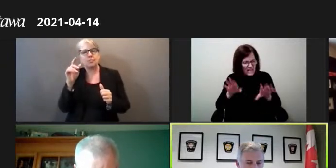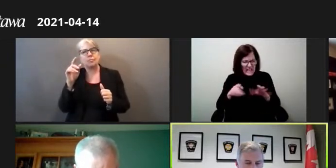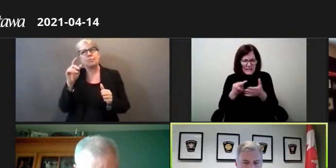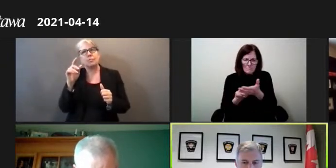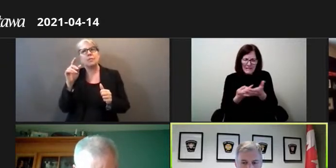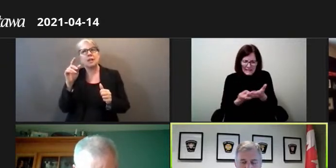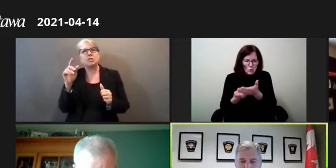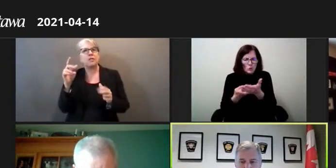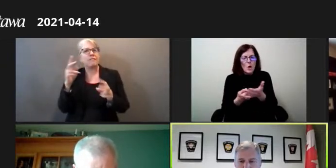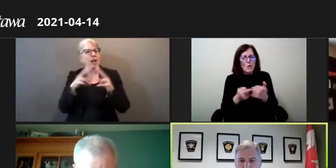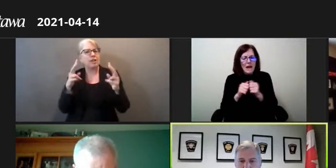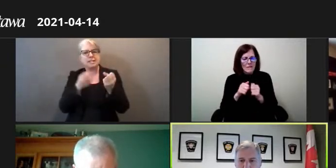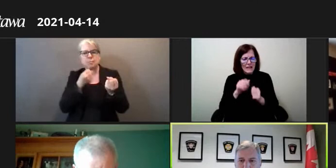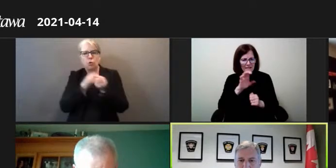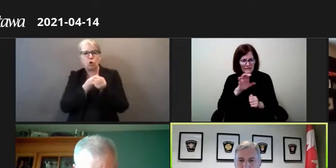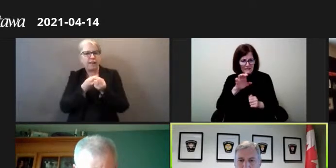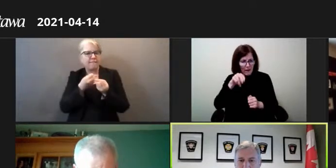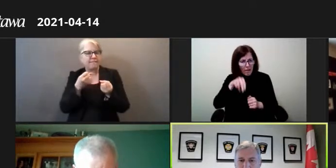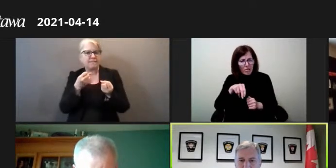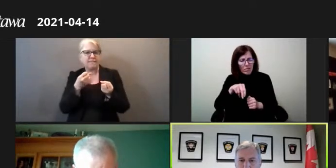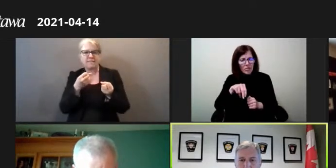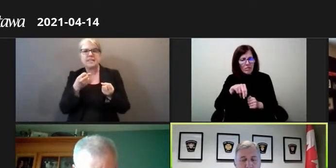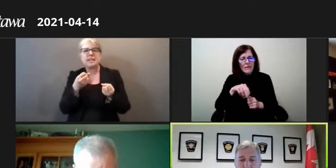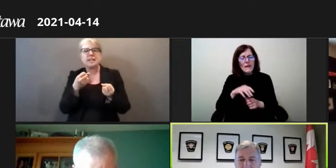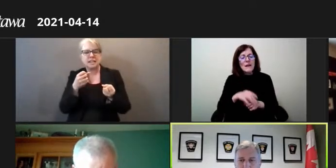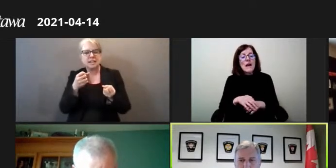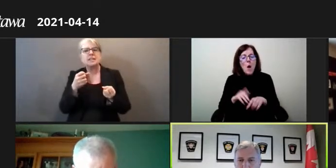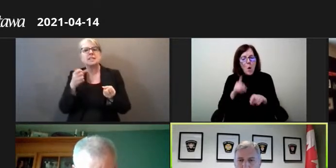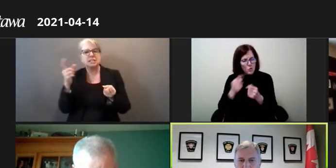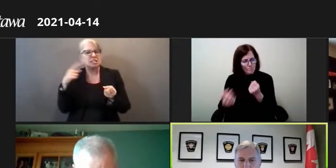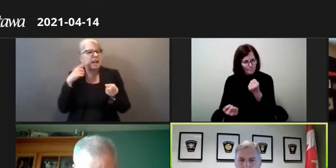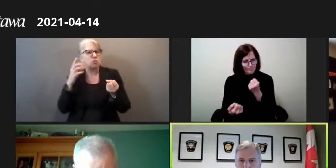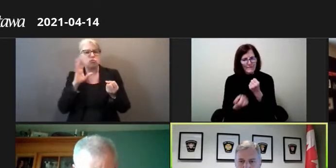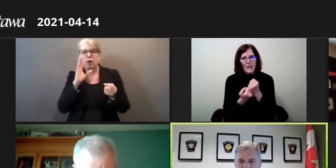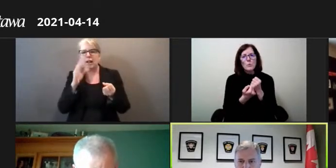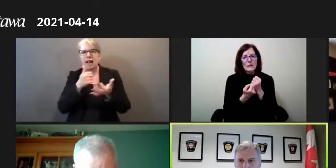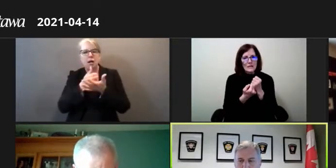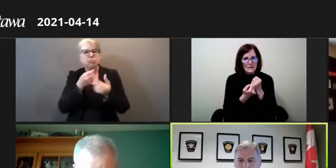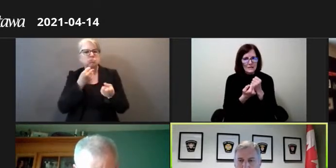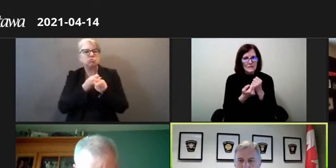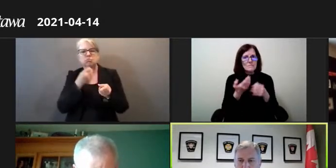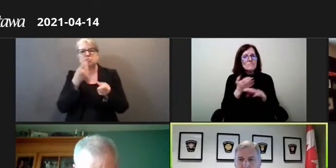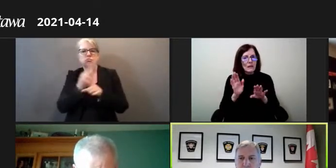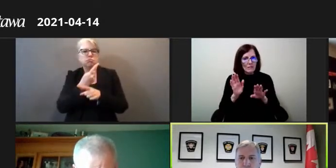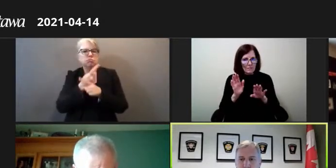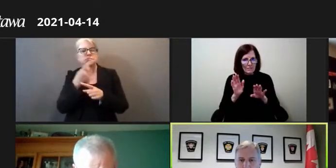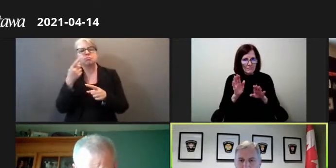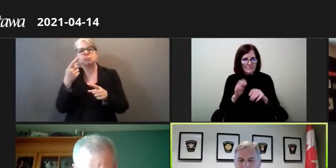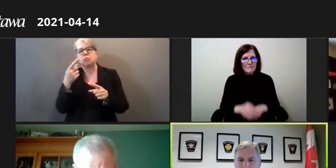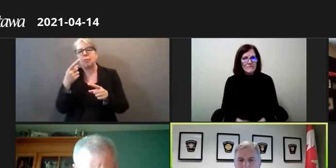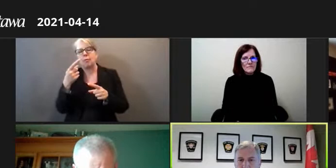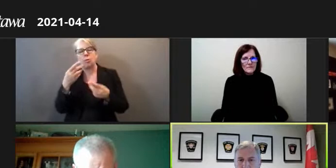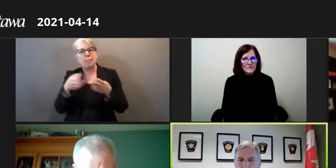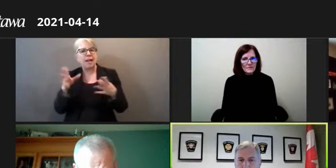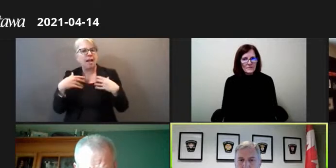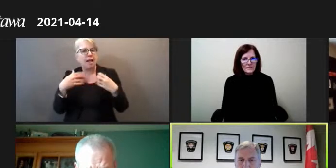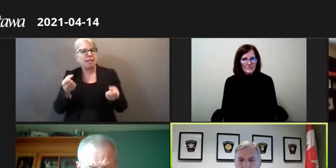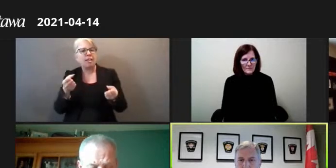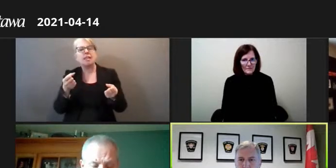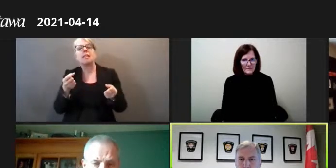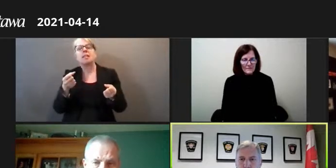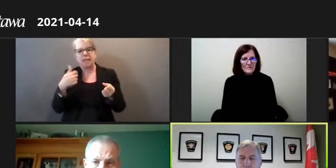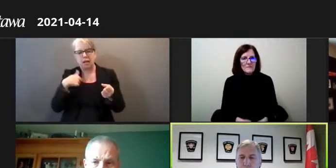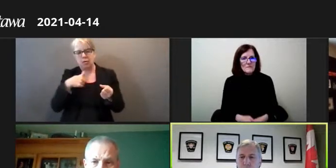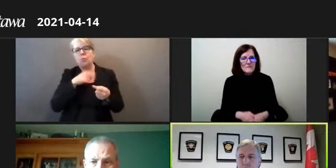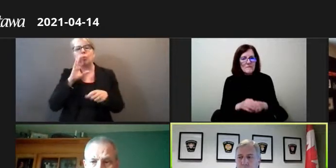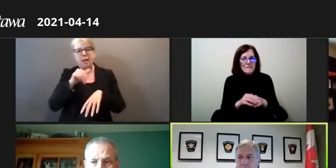very supportive corporate citizens, and they've said we'll dovetail in whatever you believe are proper public health measures, and we'll implement them on our territory as